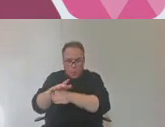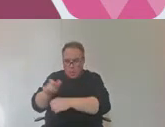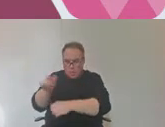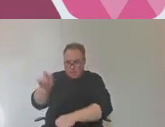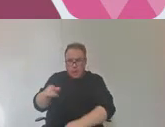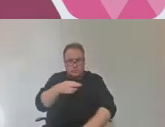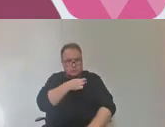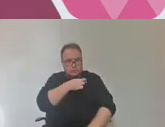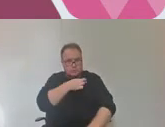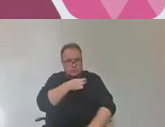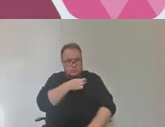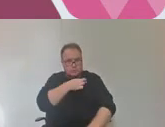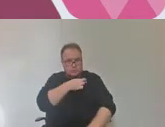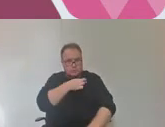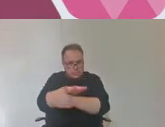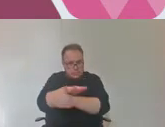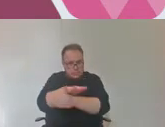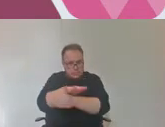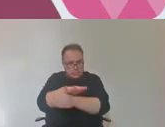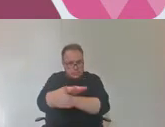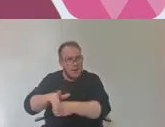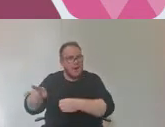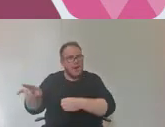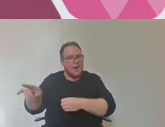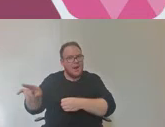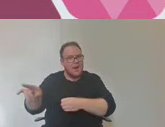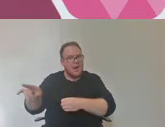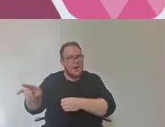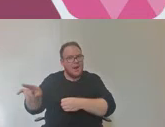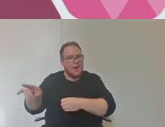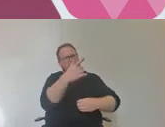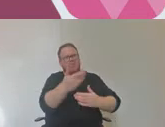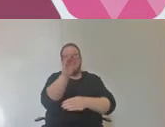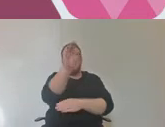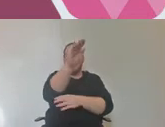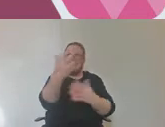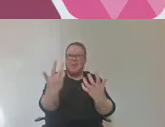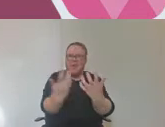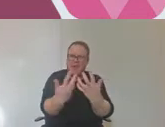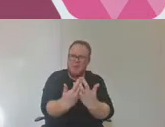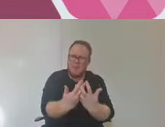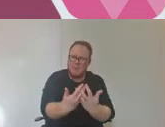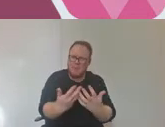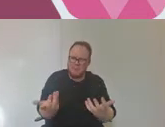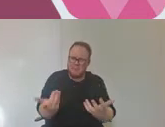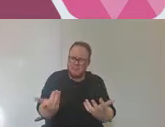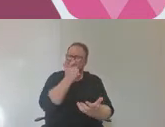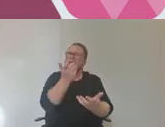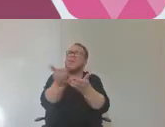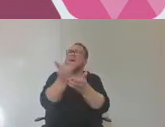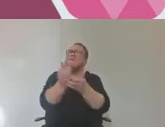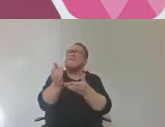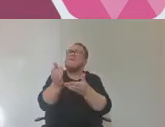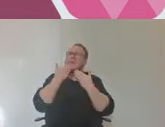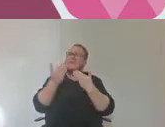local locality, how this will pan out in the future. Could that be clarified,